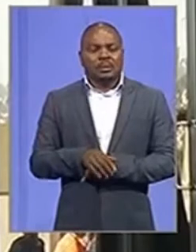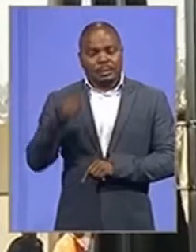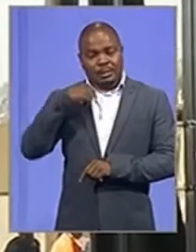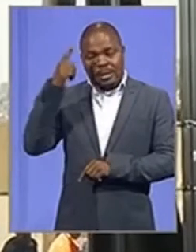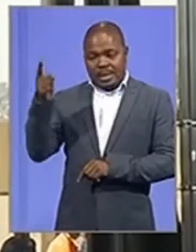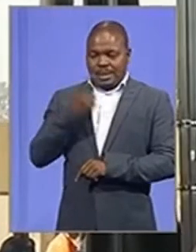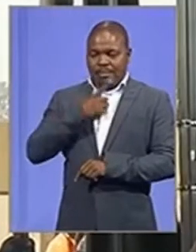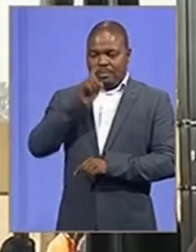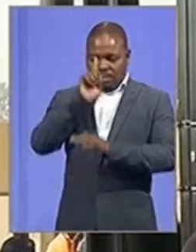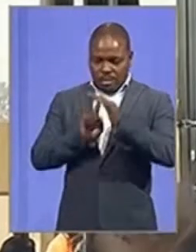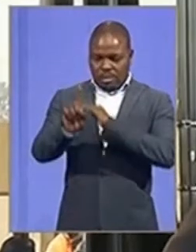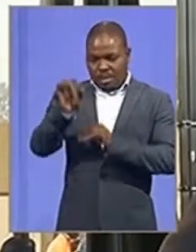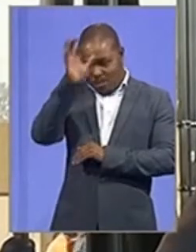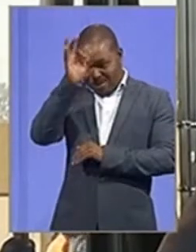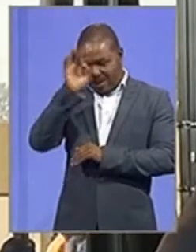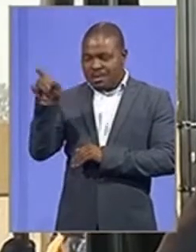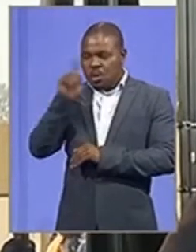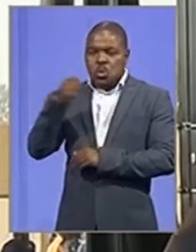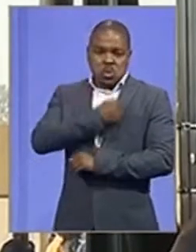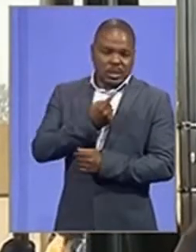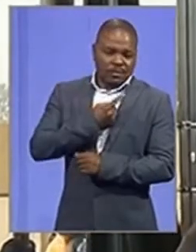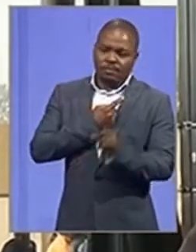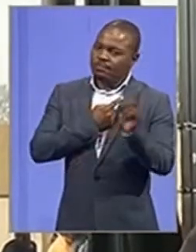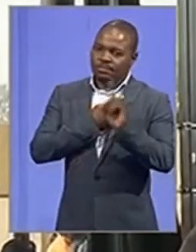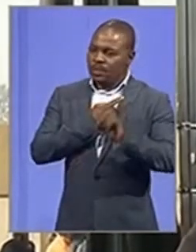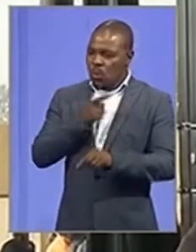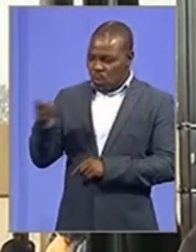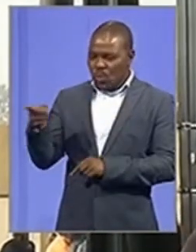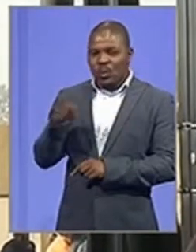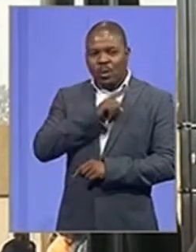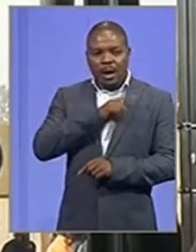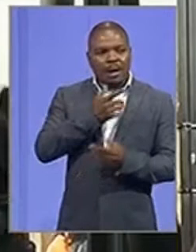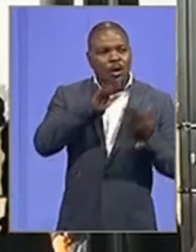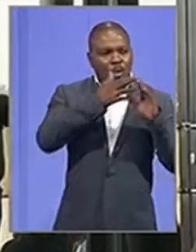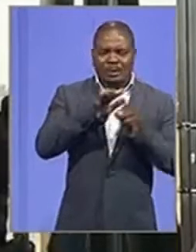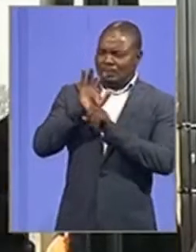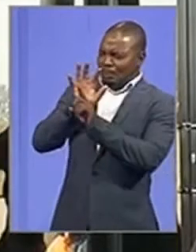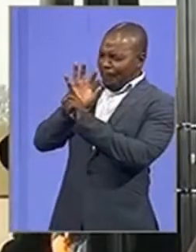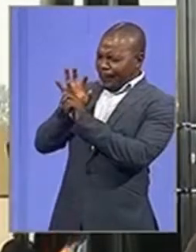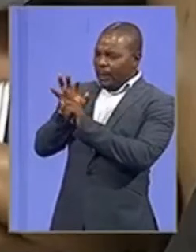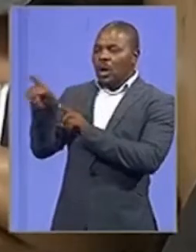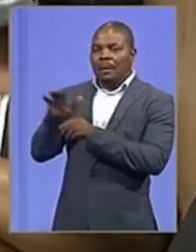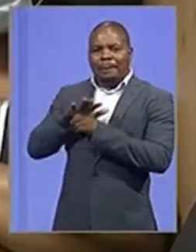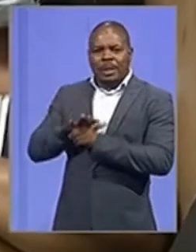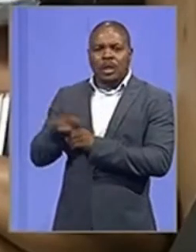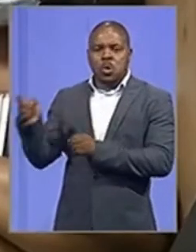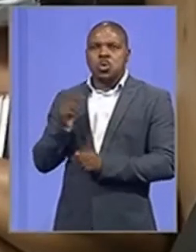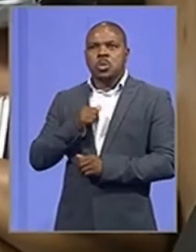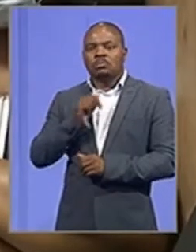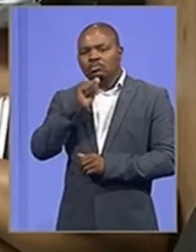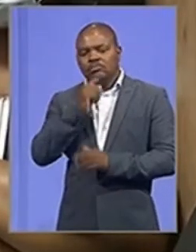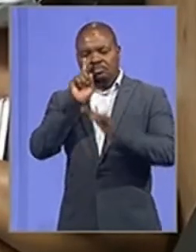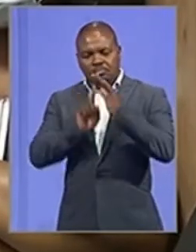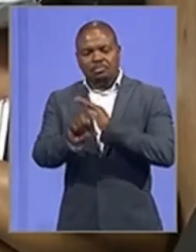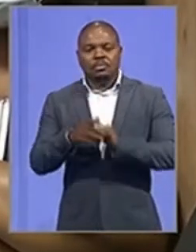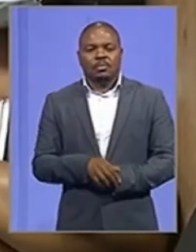handing himself over was not an act of remorse. He knew that he bowed from pressure from the public and the community outcry. Khabagare ba lelapa